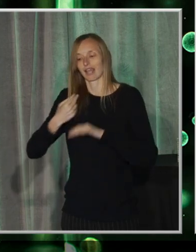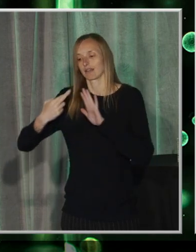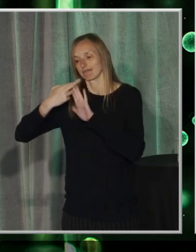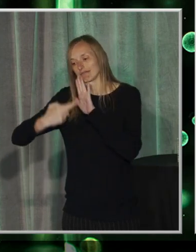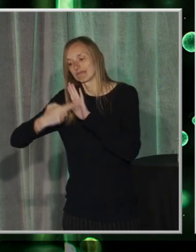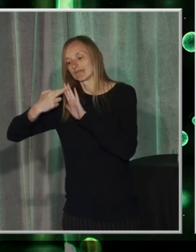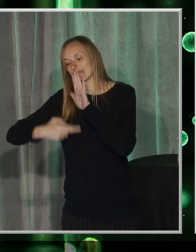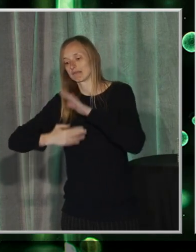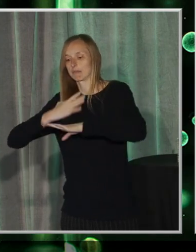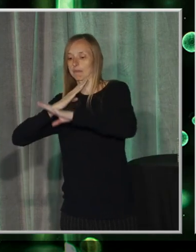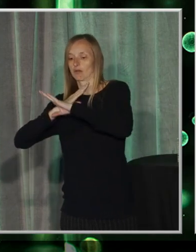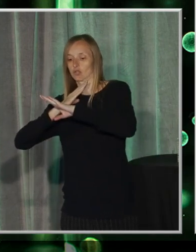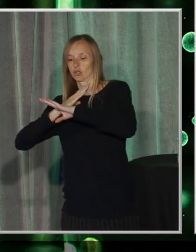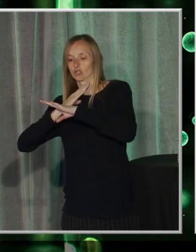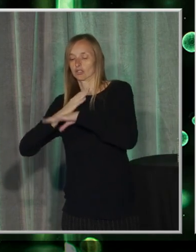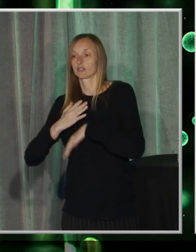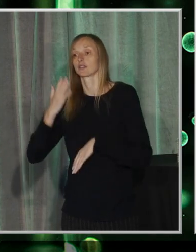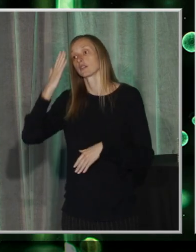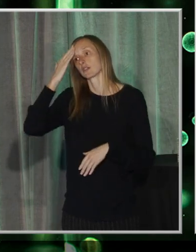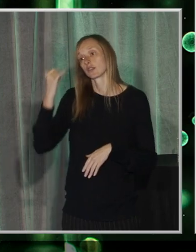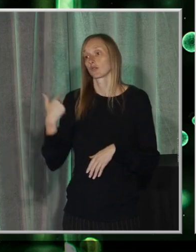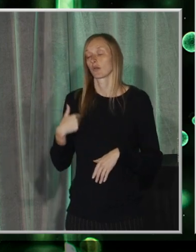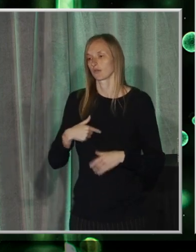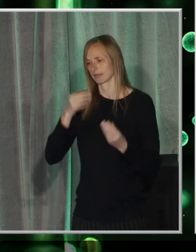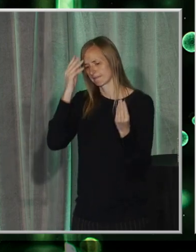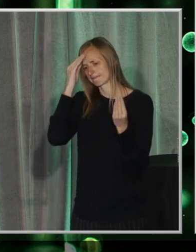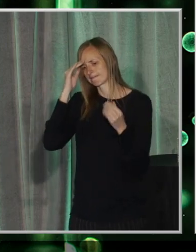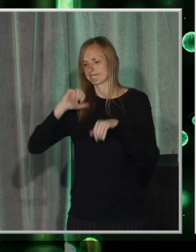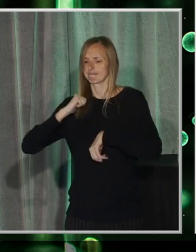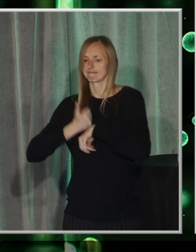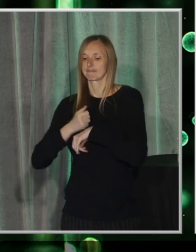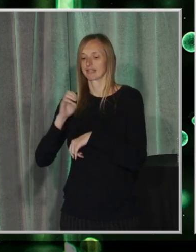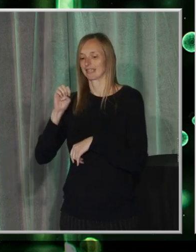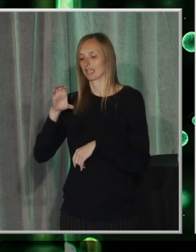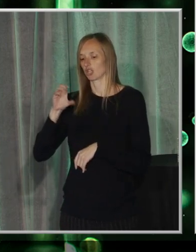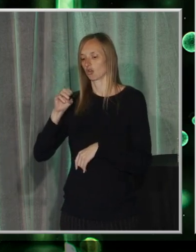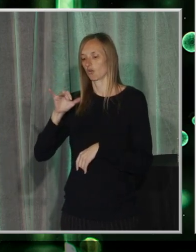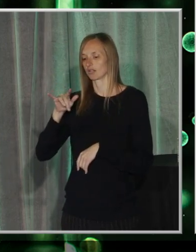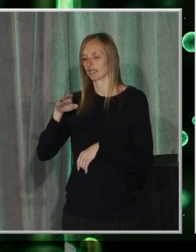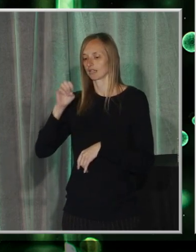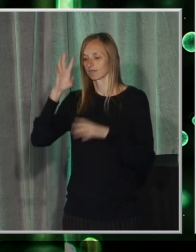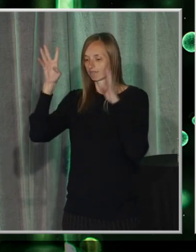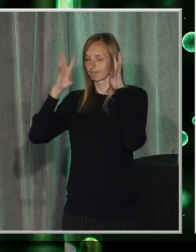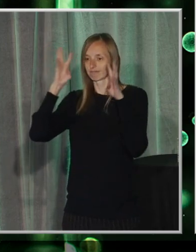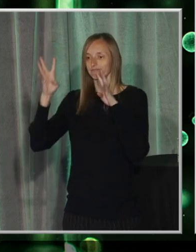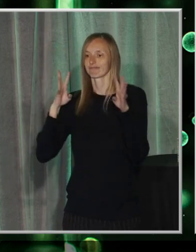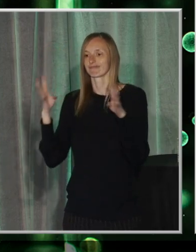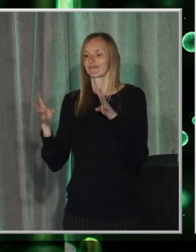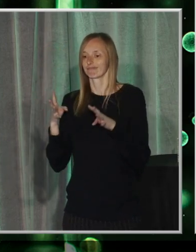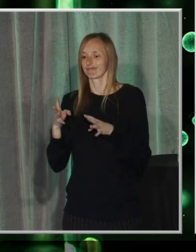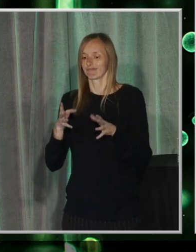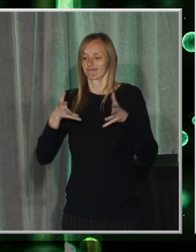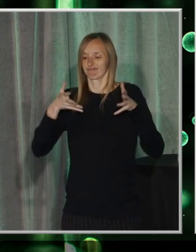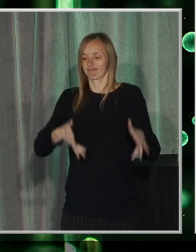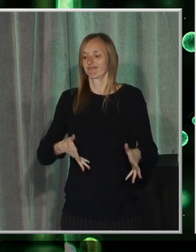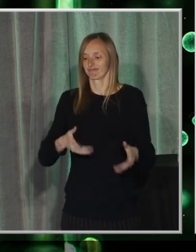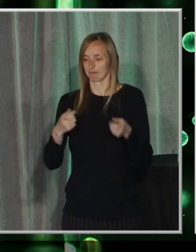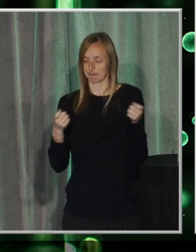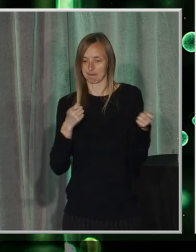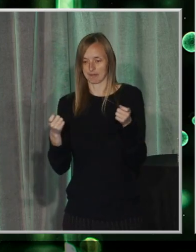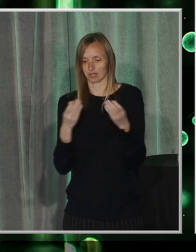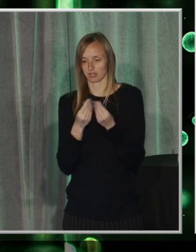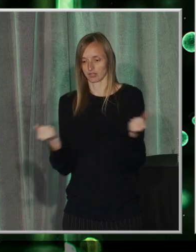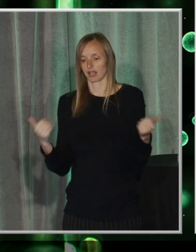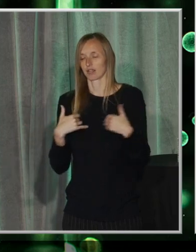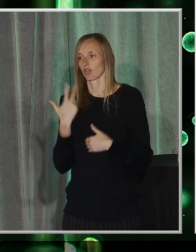barriers. That's why we developed EcoCycle, our innovative waste management solution that encompasses